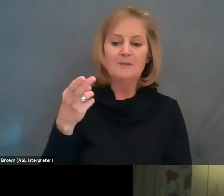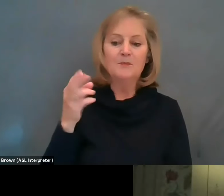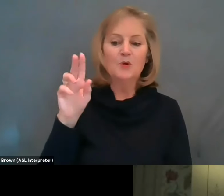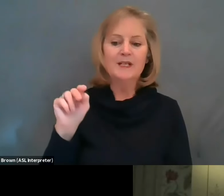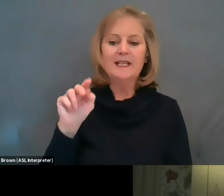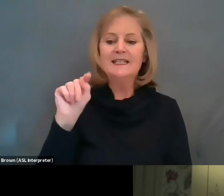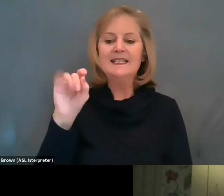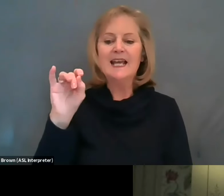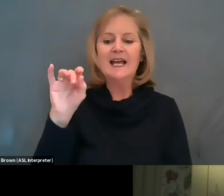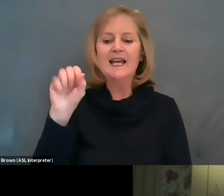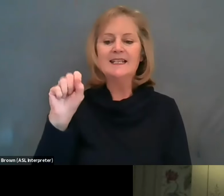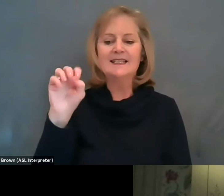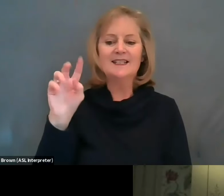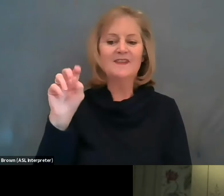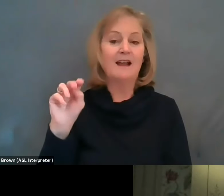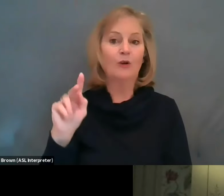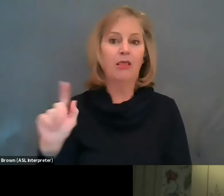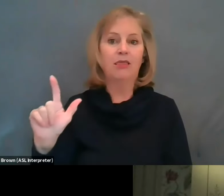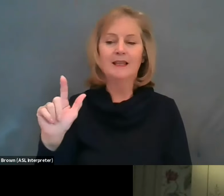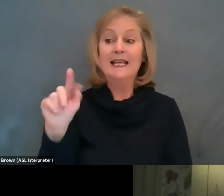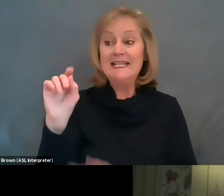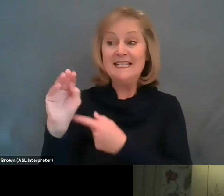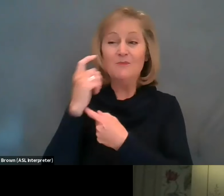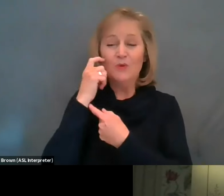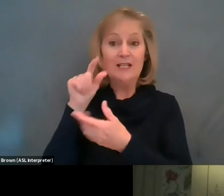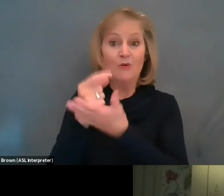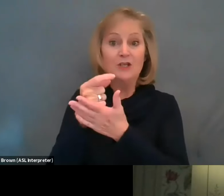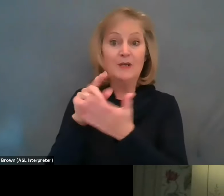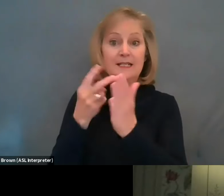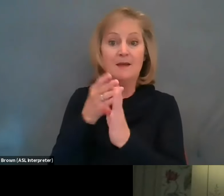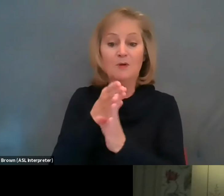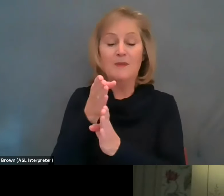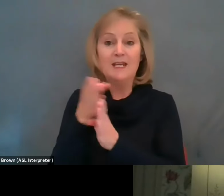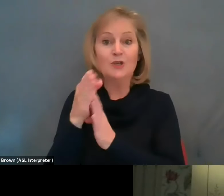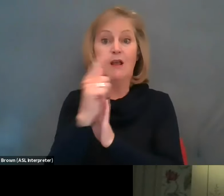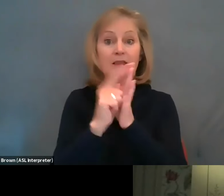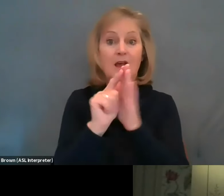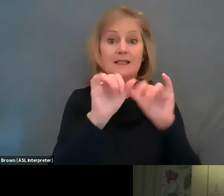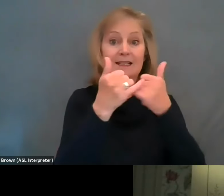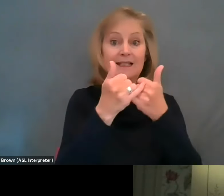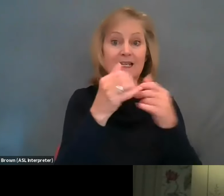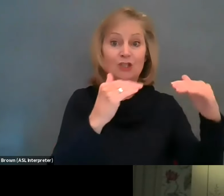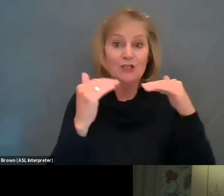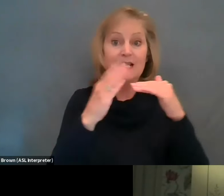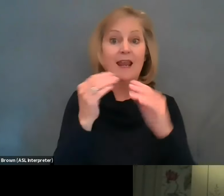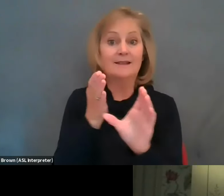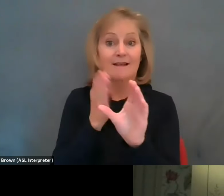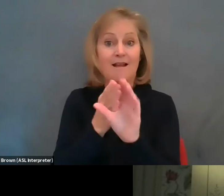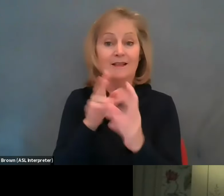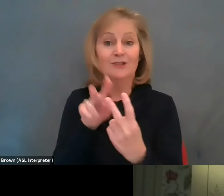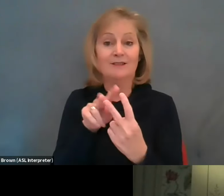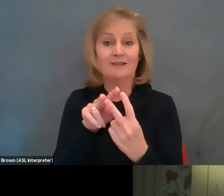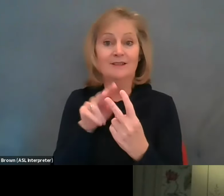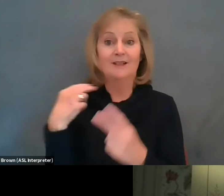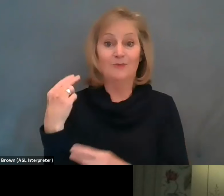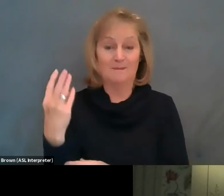Tiasvanakul. Tim just recently graduated as a double major in Law, Societies, and Justice and Psychology at